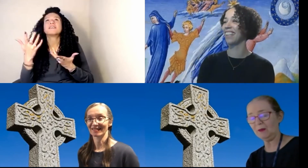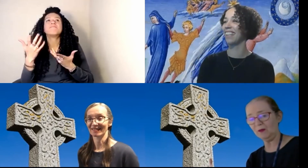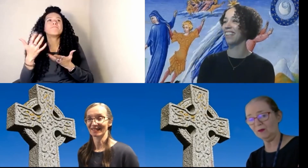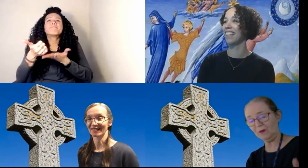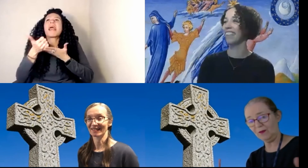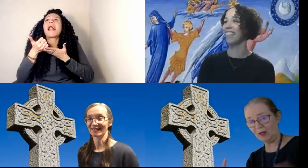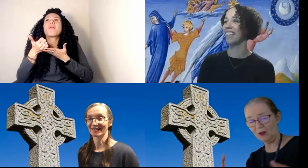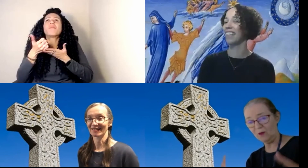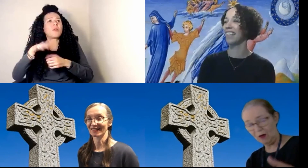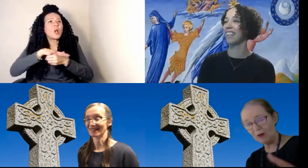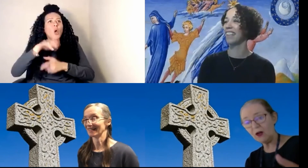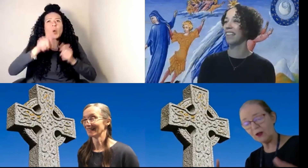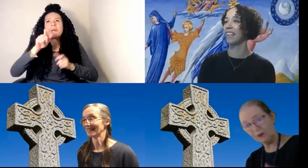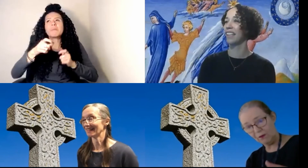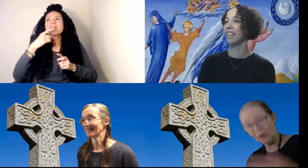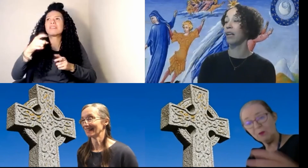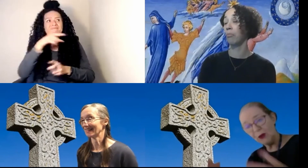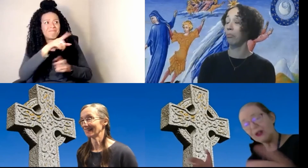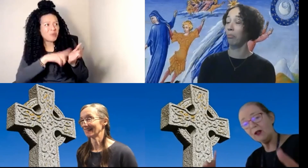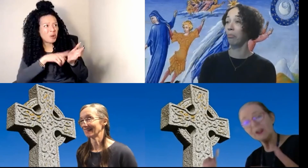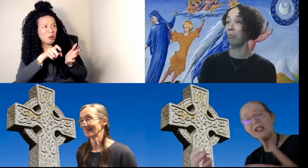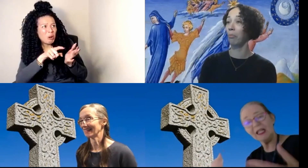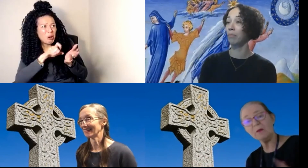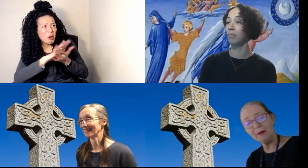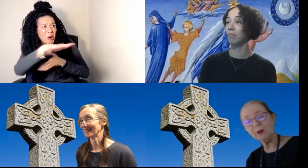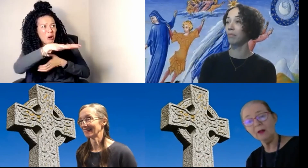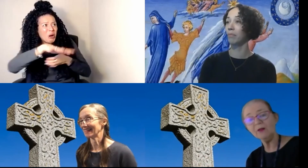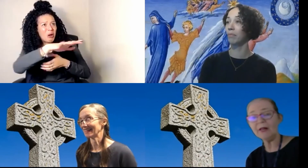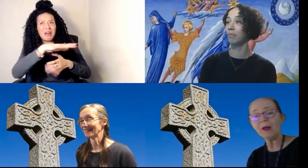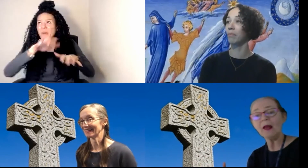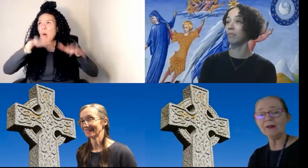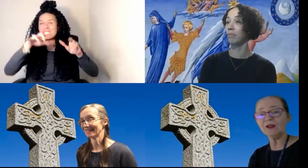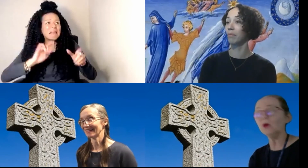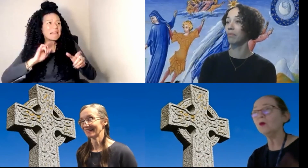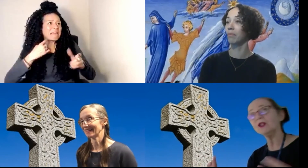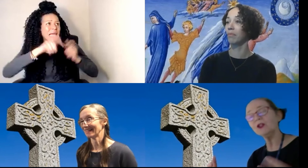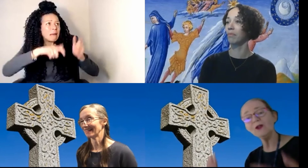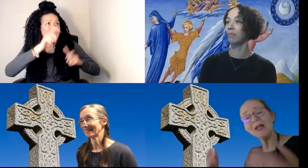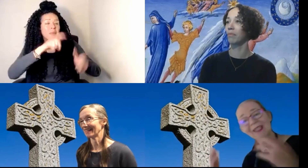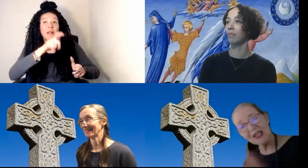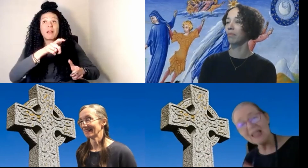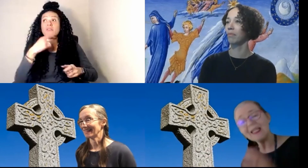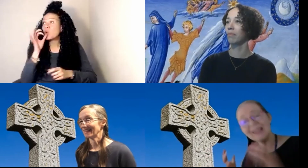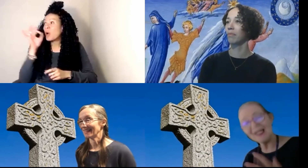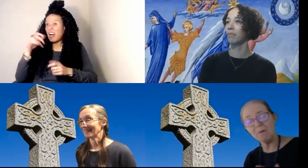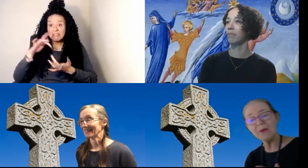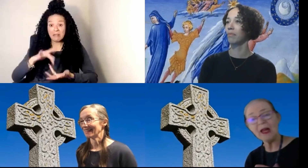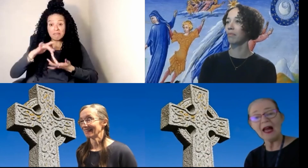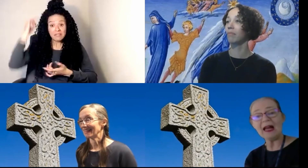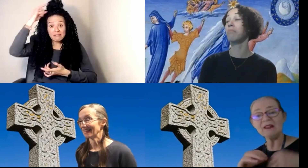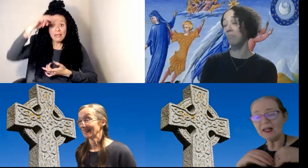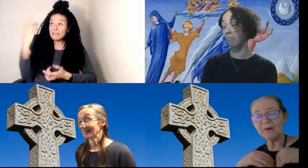local people, you know, around the loch, because this monster was killing people, right? And so what do? You get a saint to